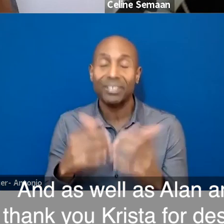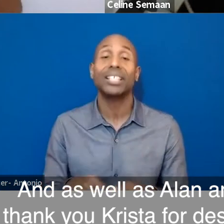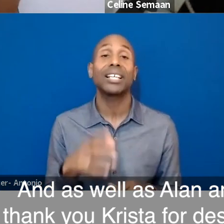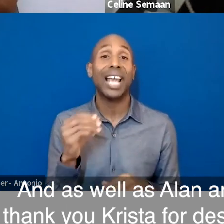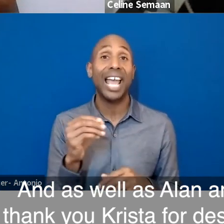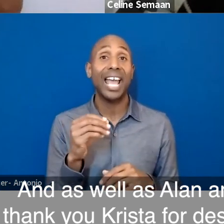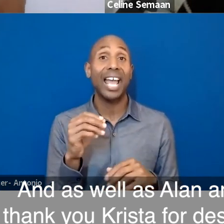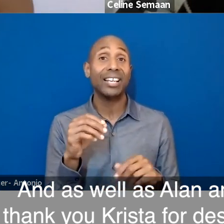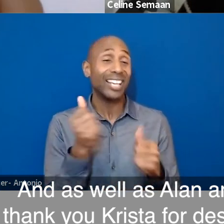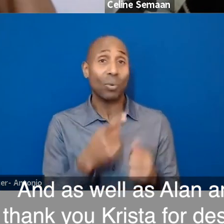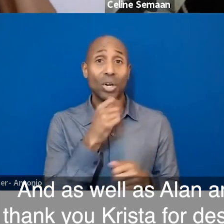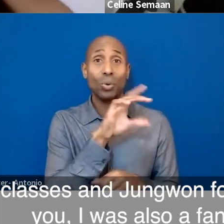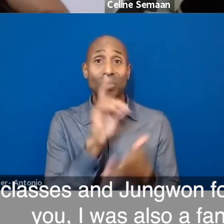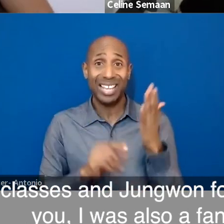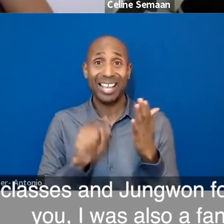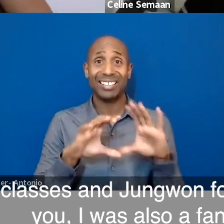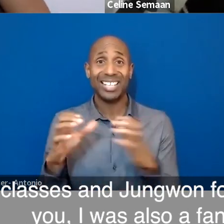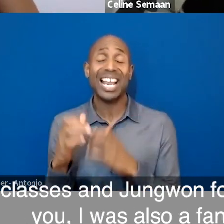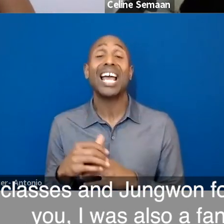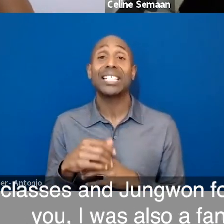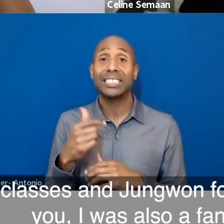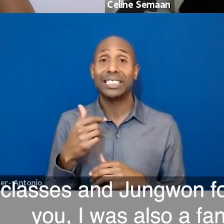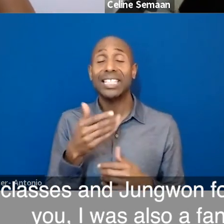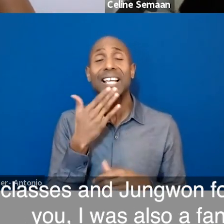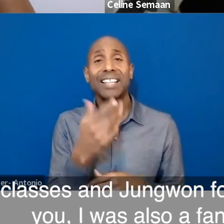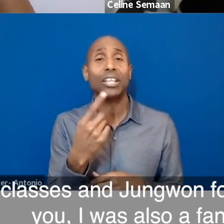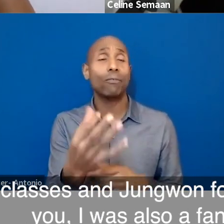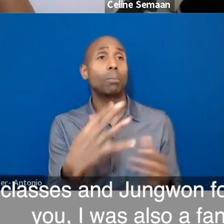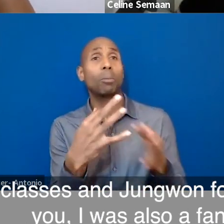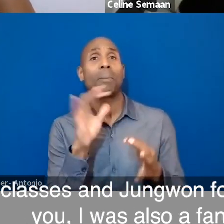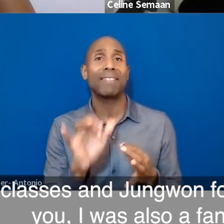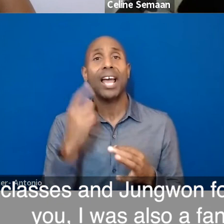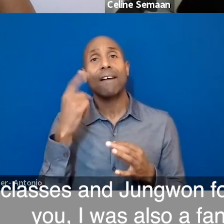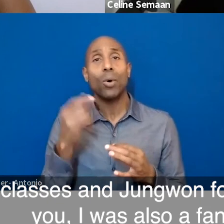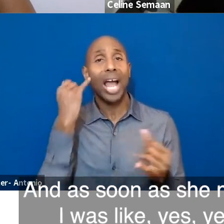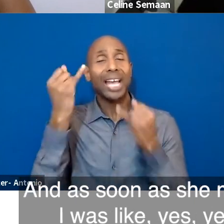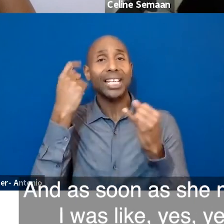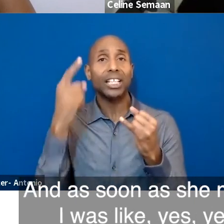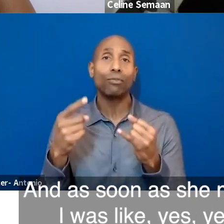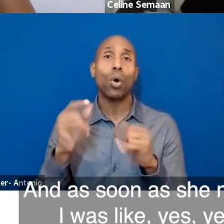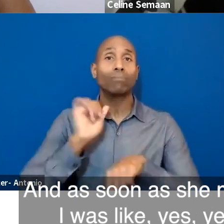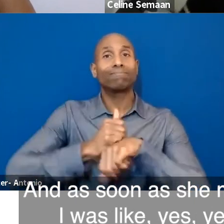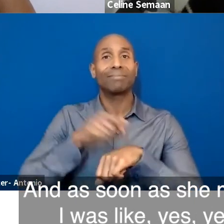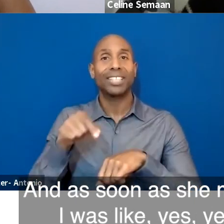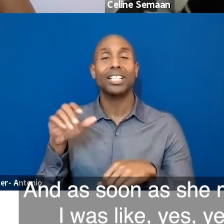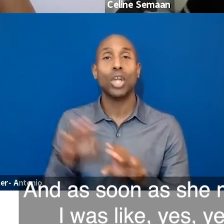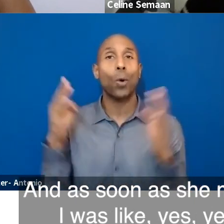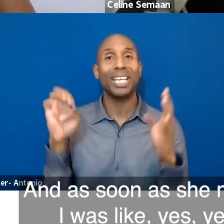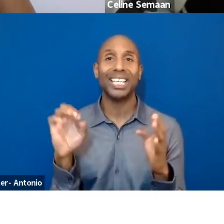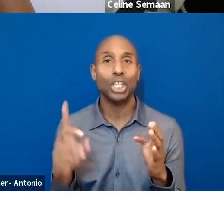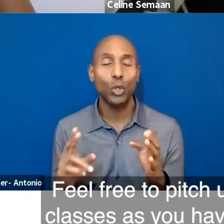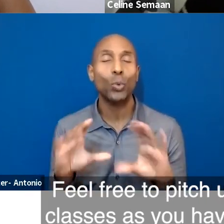Paloma. Thank you, Krista, for designing these classes, and John Juan for suggesting you. I was also a fan of yours, and as soon as she mentioned, I was like,